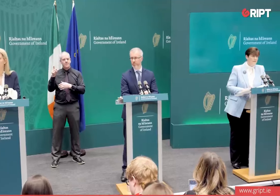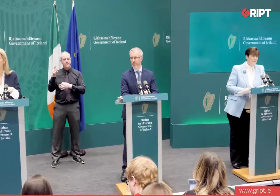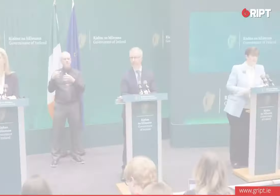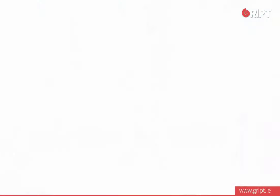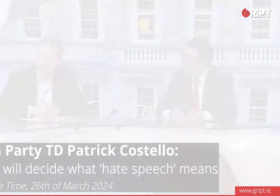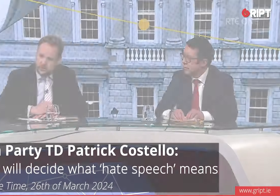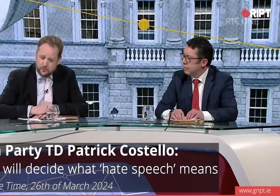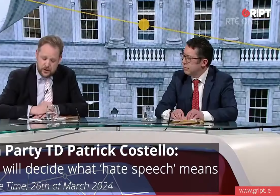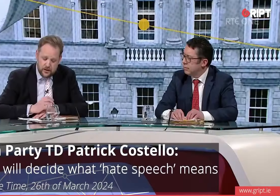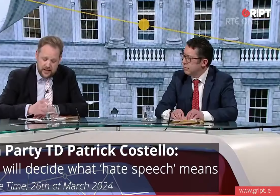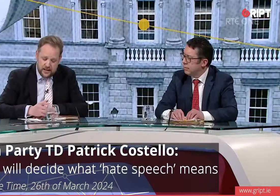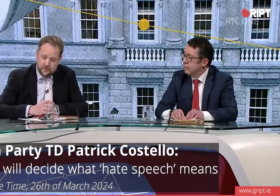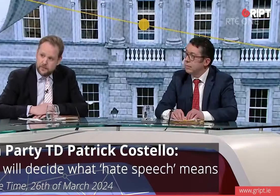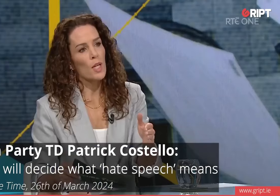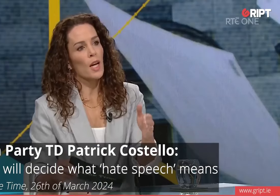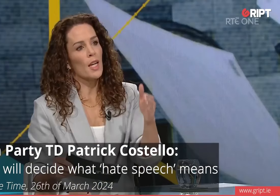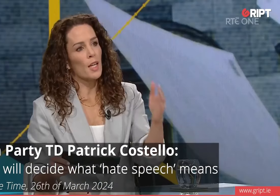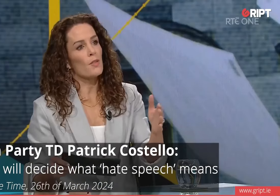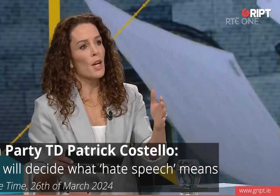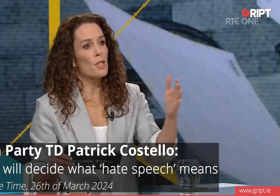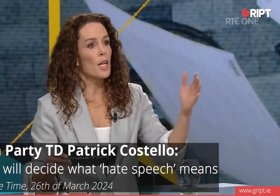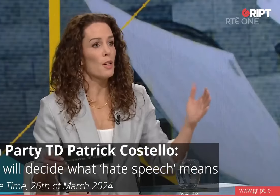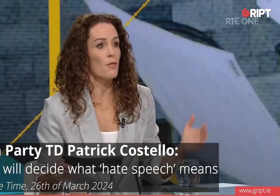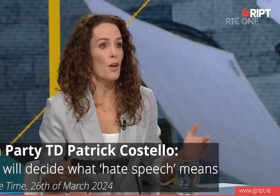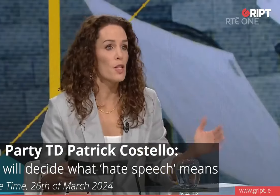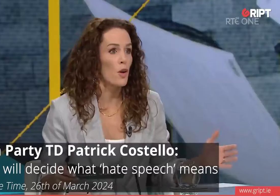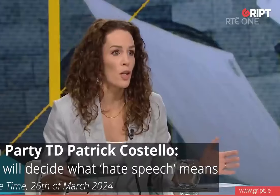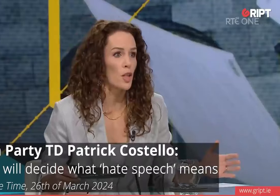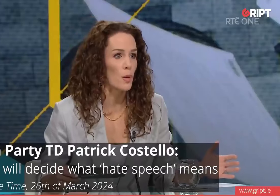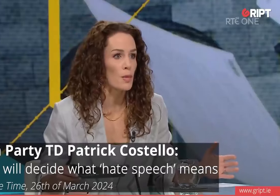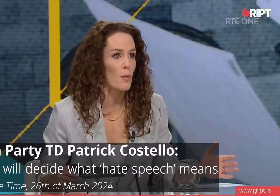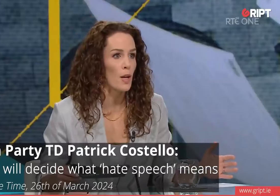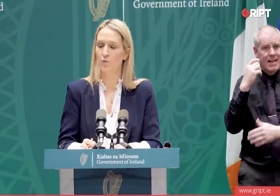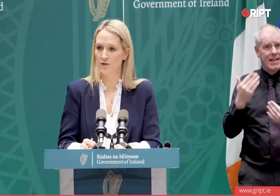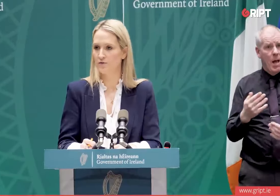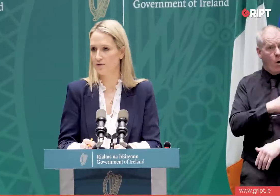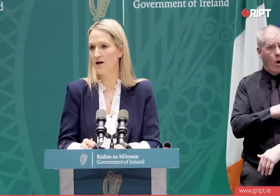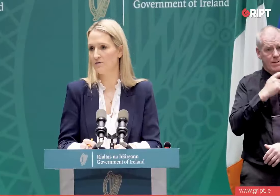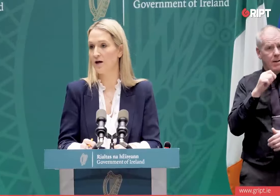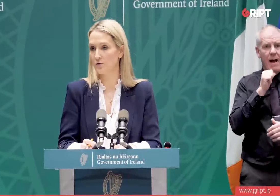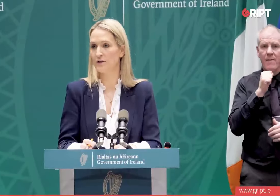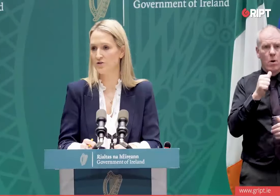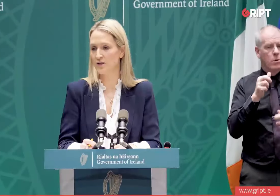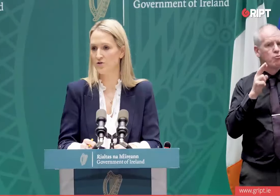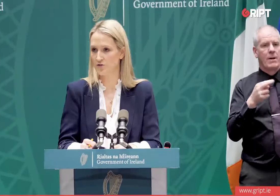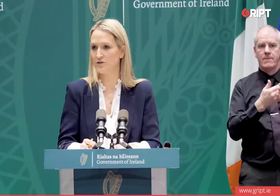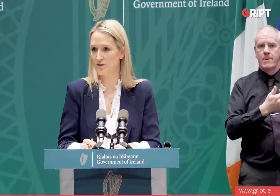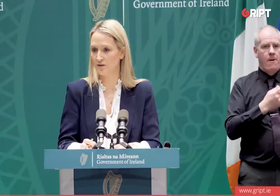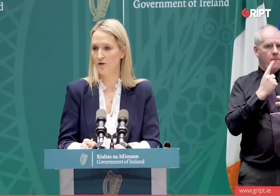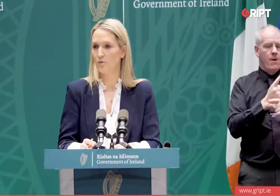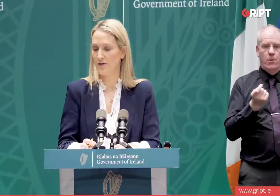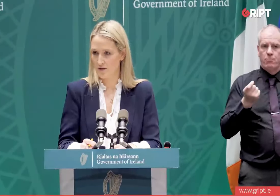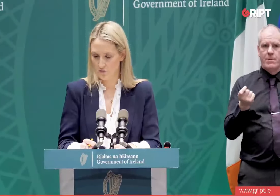qualifies as hate. But in her answer she cleverly never says hate speech, she always says hate crime. We do not have adequate legislation